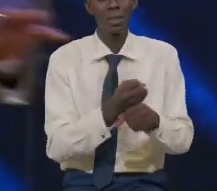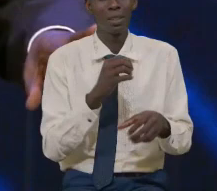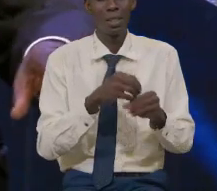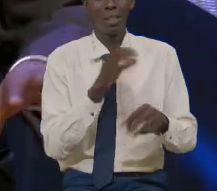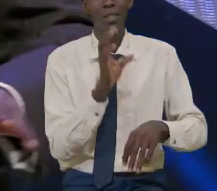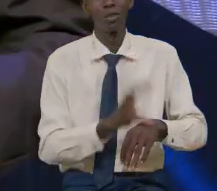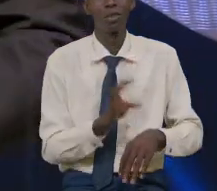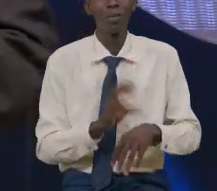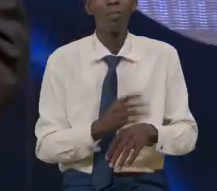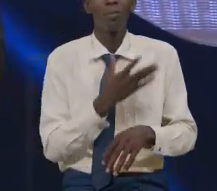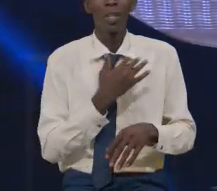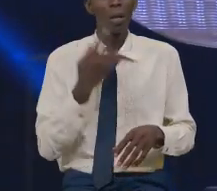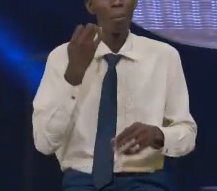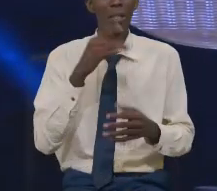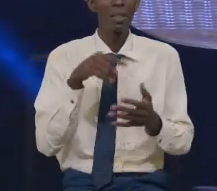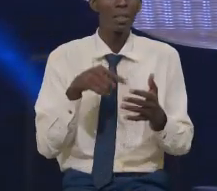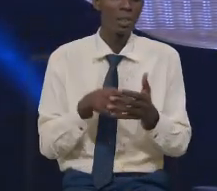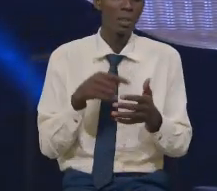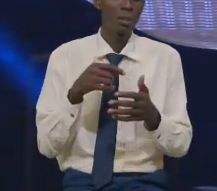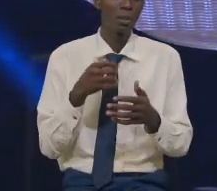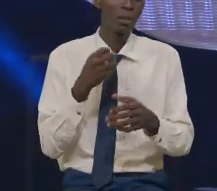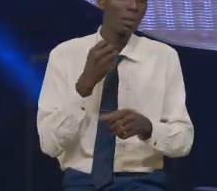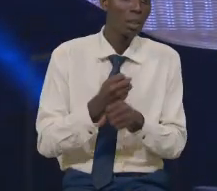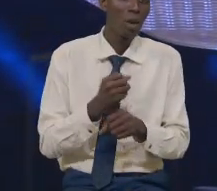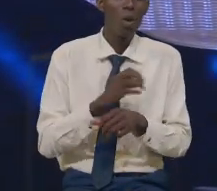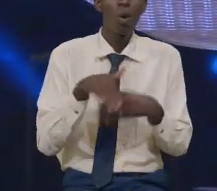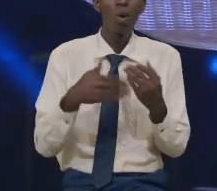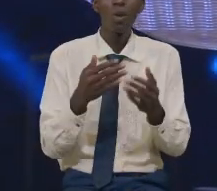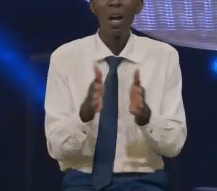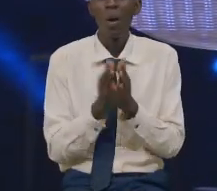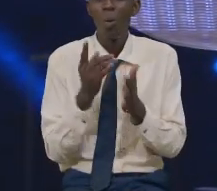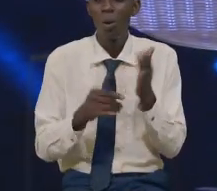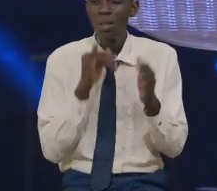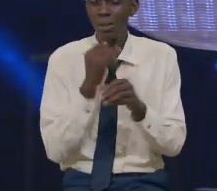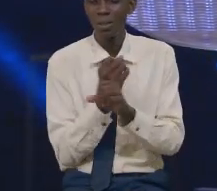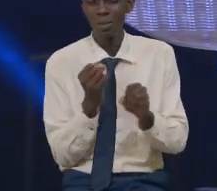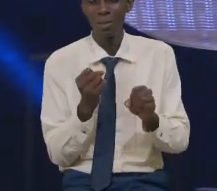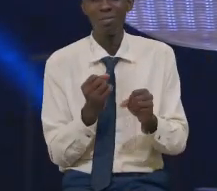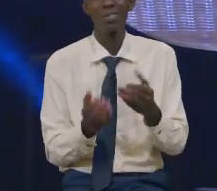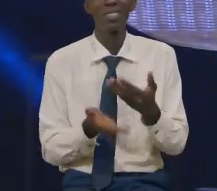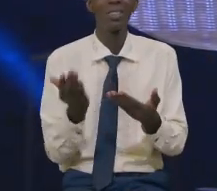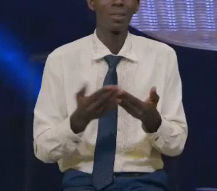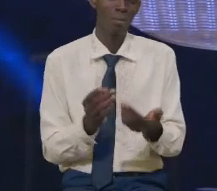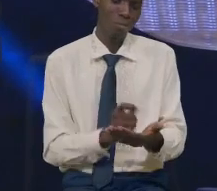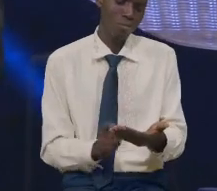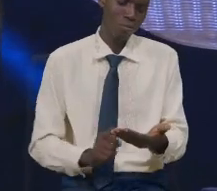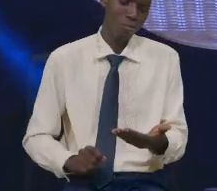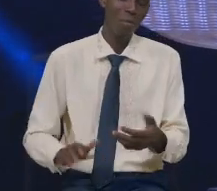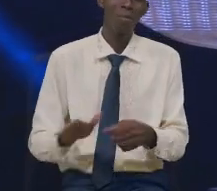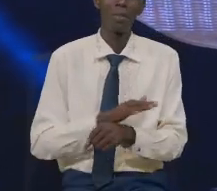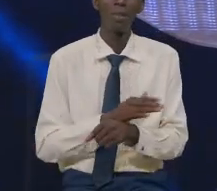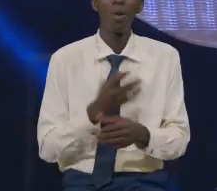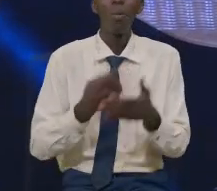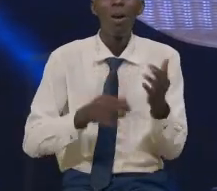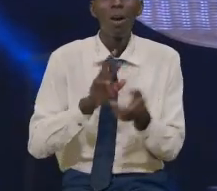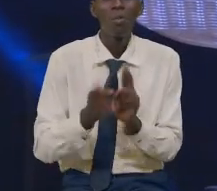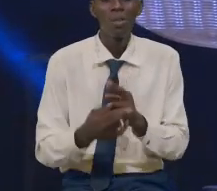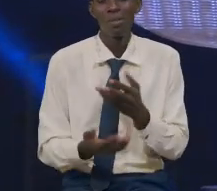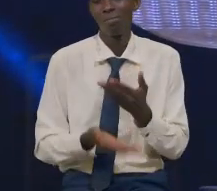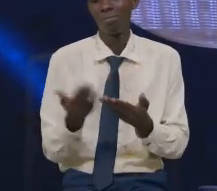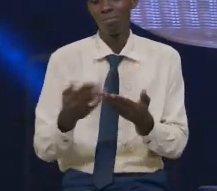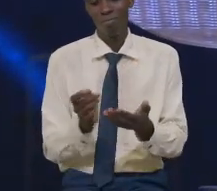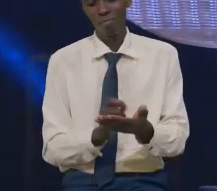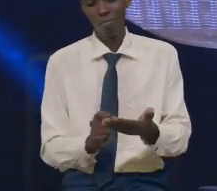and all these many years, all you're asking was salvation. He writes that down. What's repentance? He writes that down.